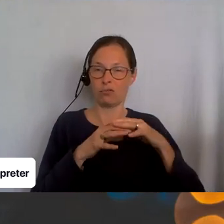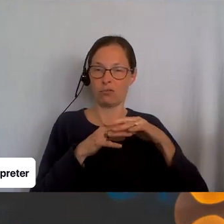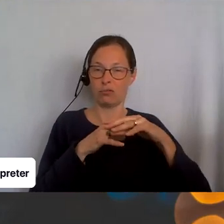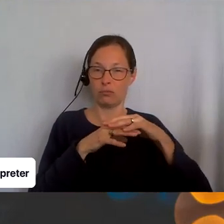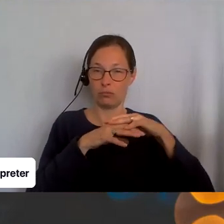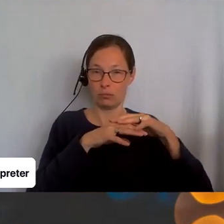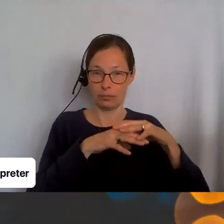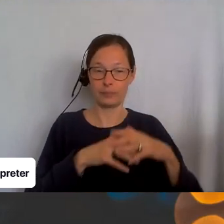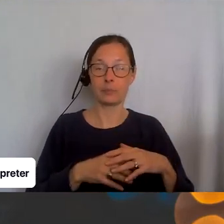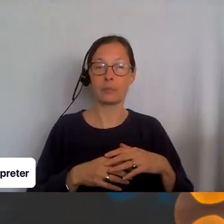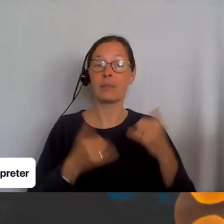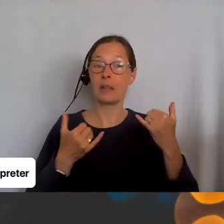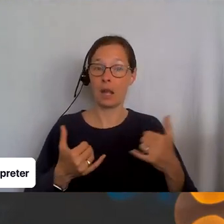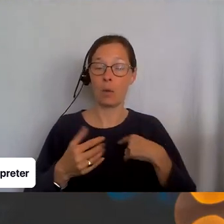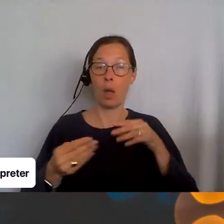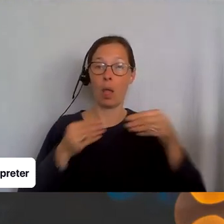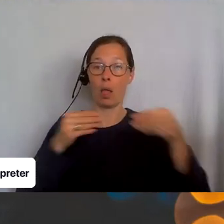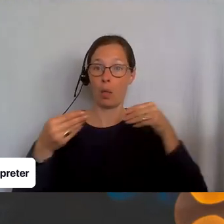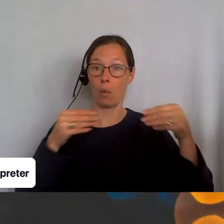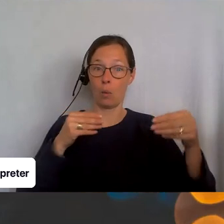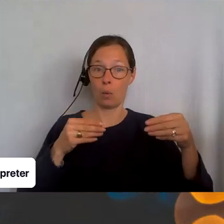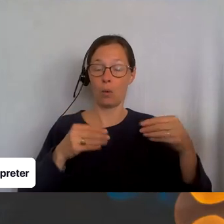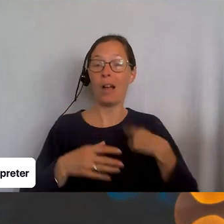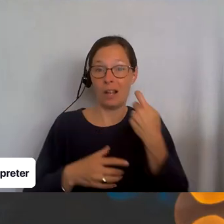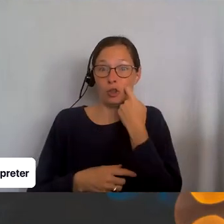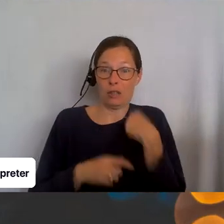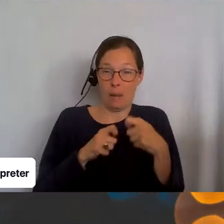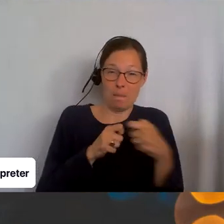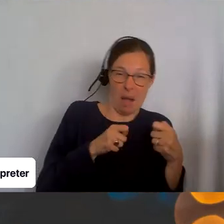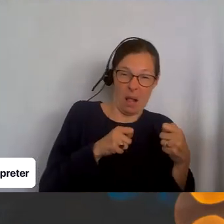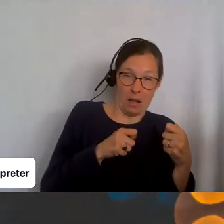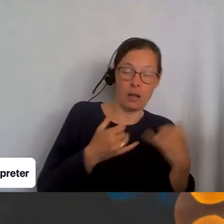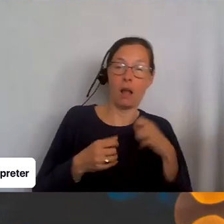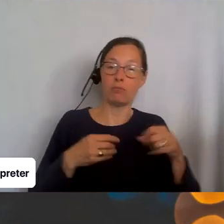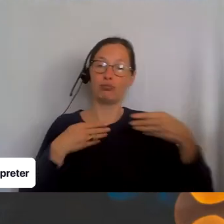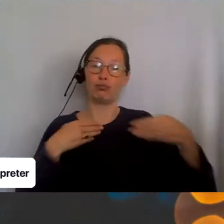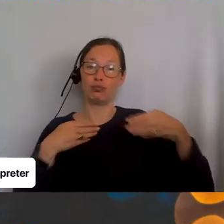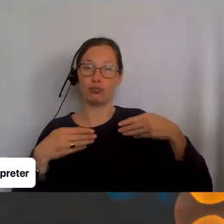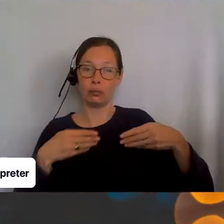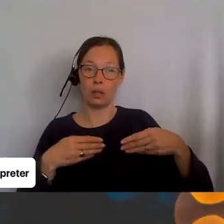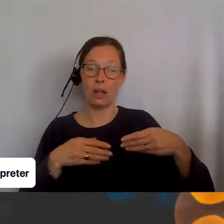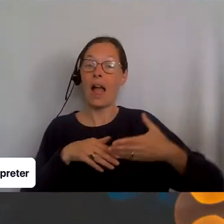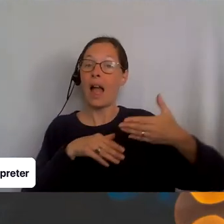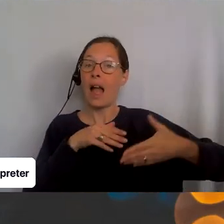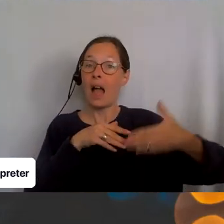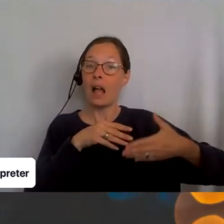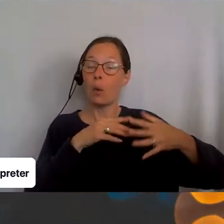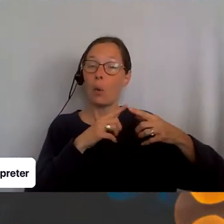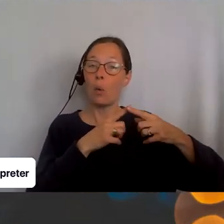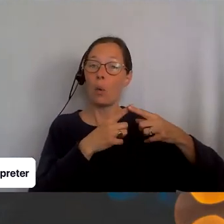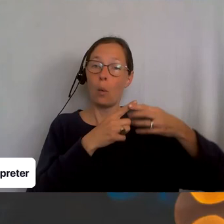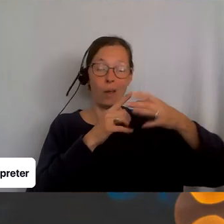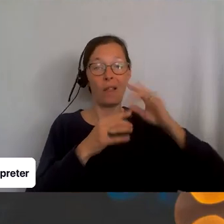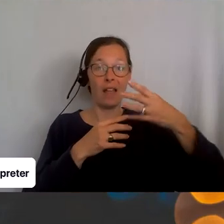when I loosen it, I pull it, because I pulled it a little tight, so I can pull it this way. The end kind of slides back into